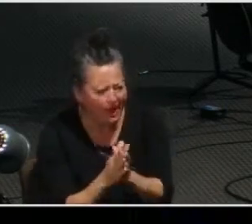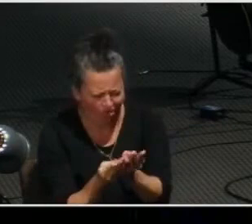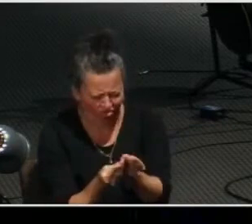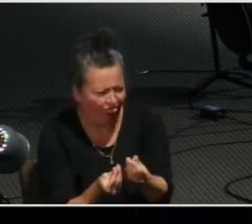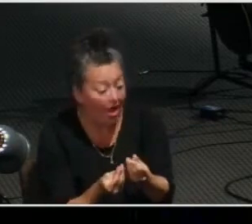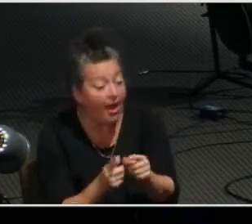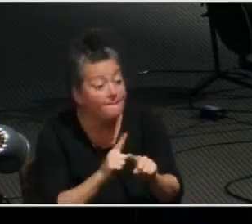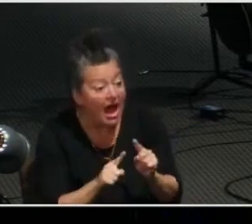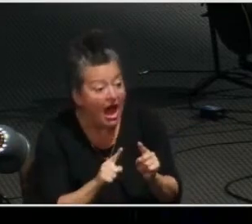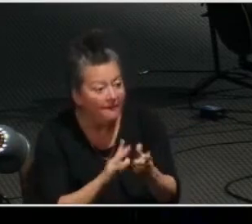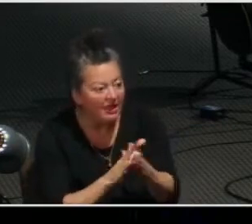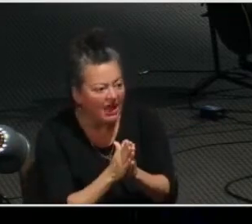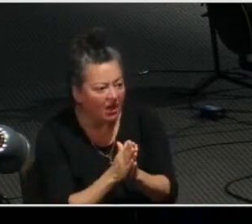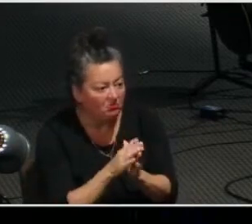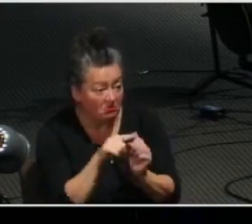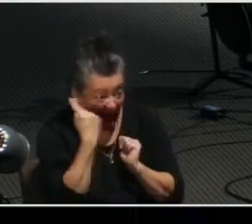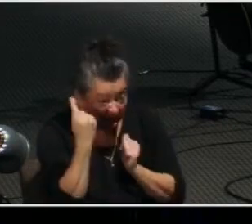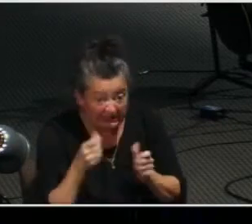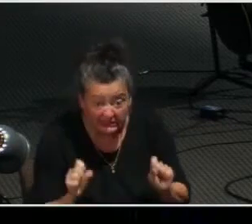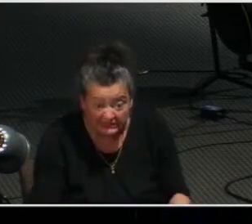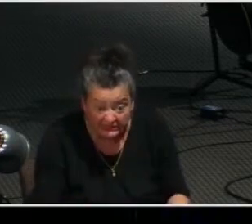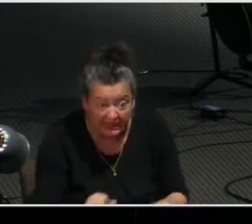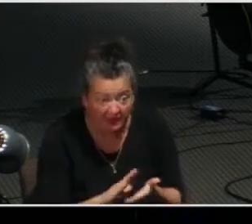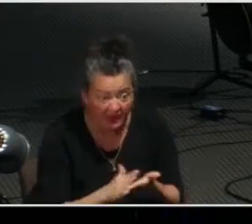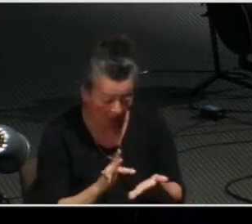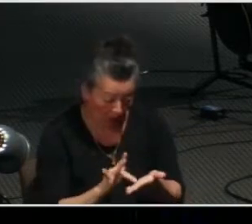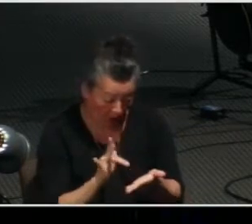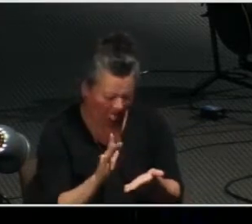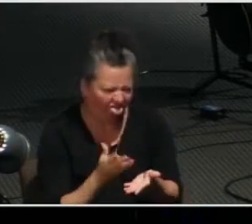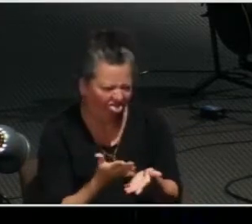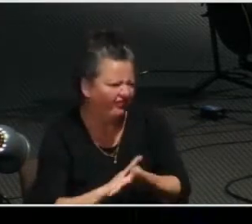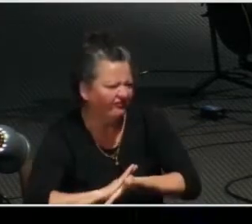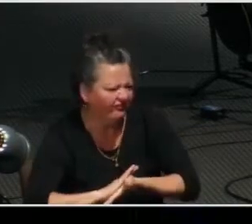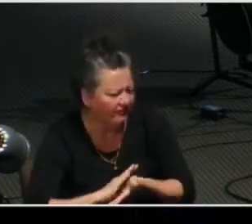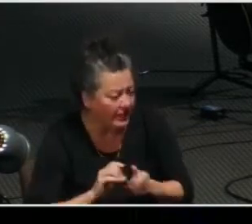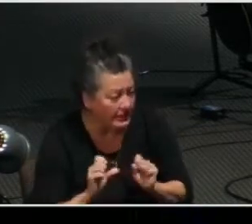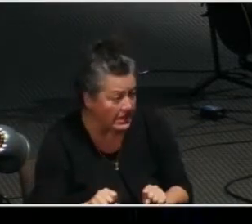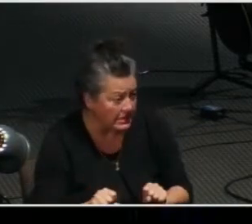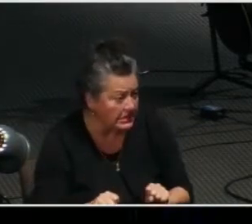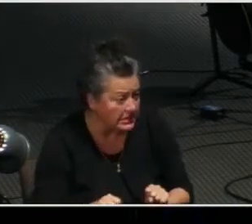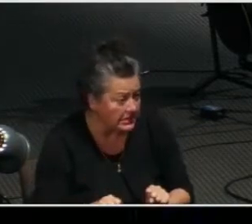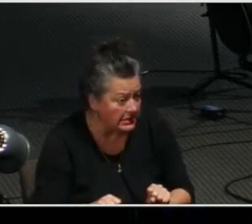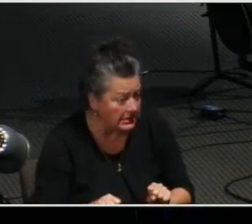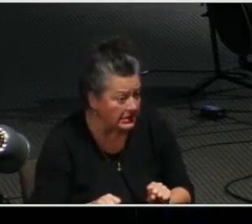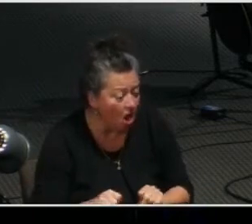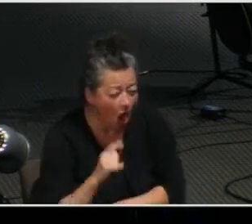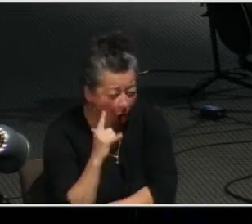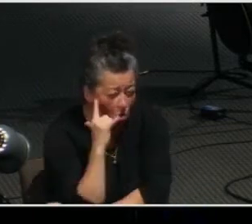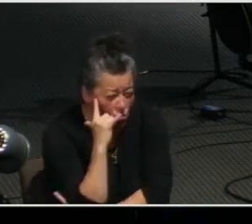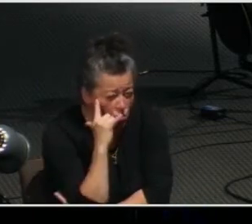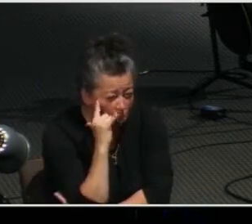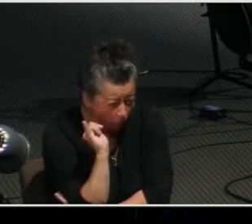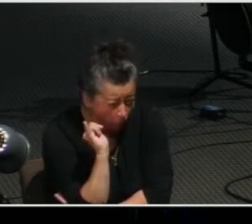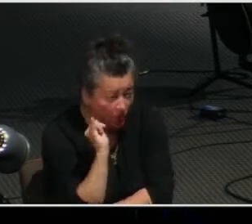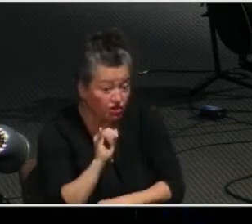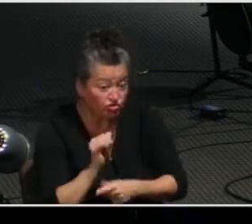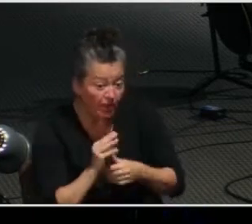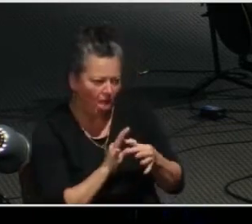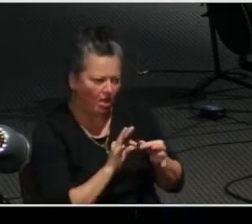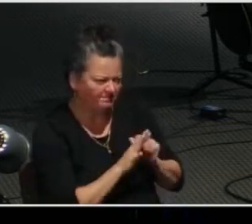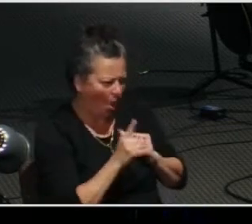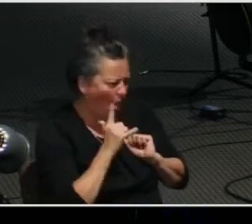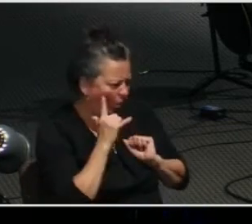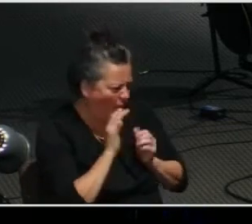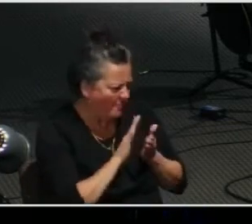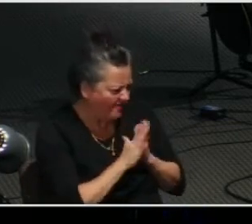their shine, and maybe James is saying that even the most precious metal in the world, gold, can be